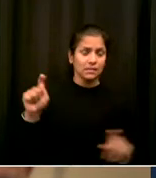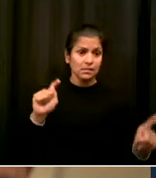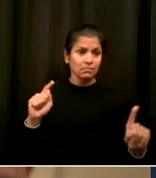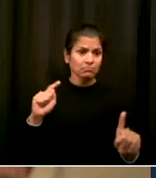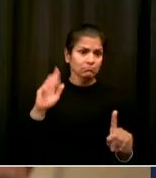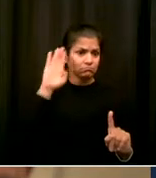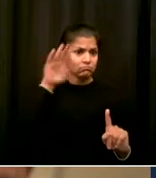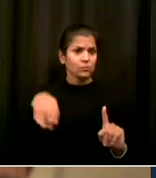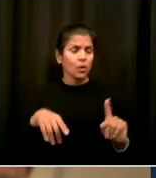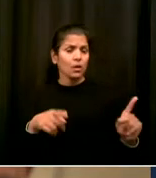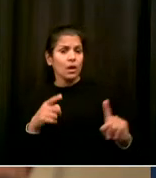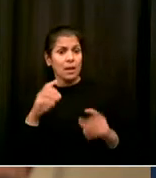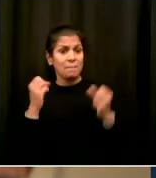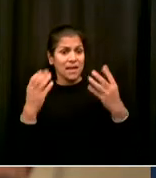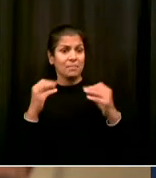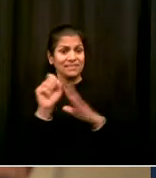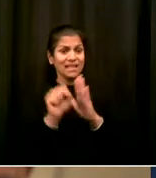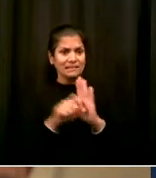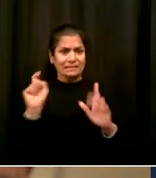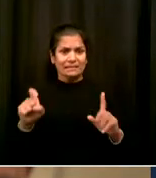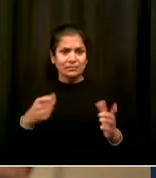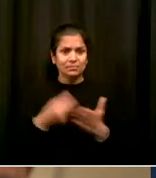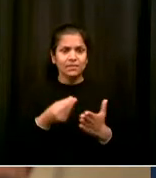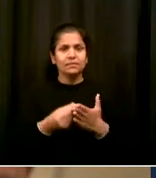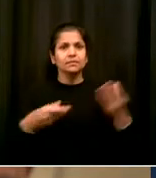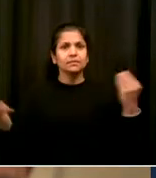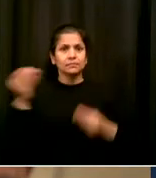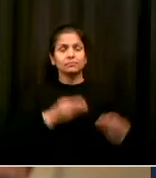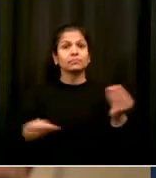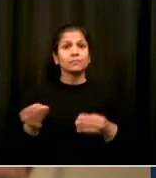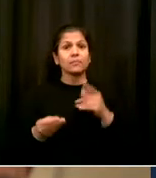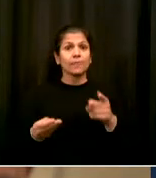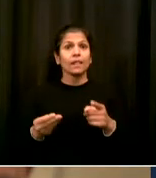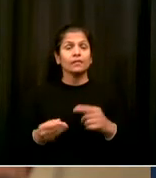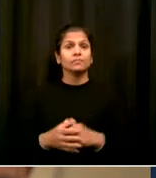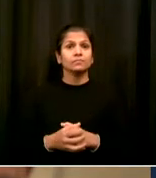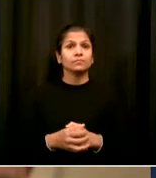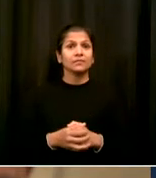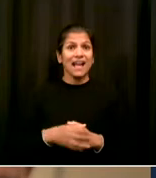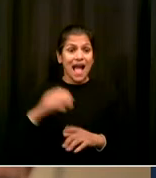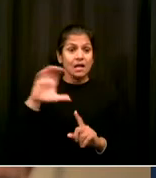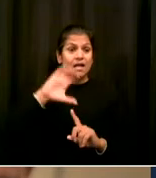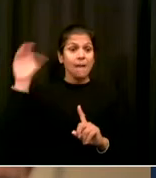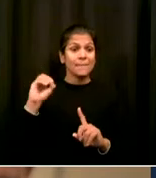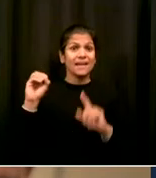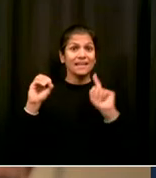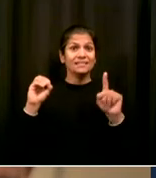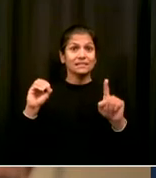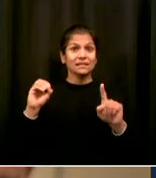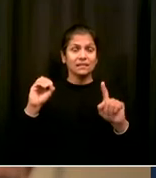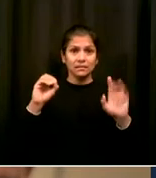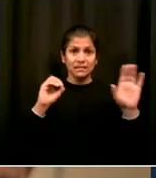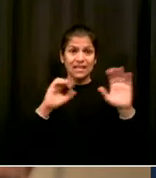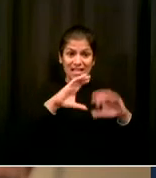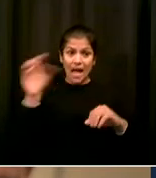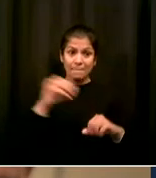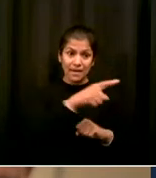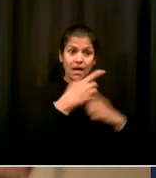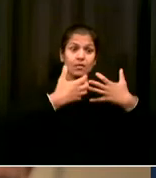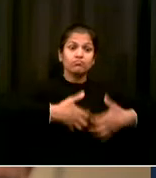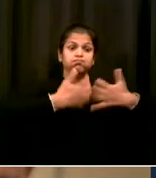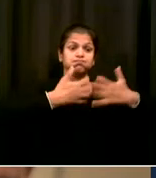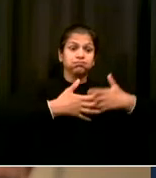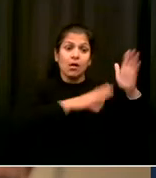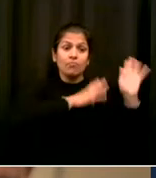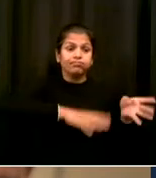moving. We need the manufacturers to keep providing the doses. But that can be done. All those things can